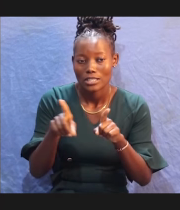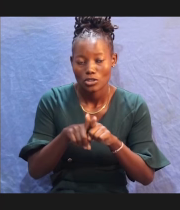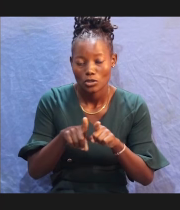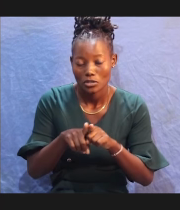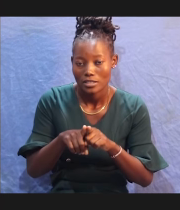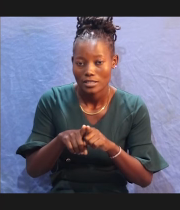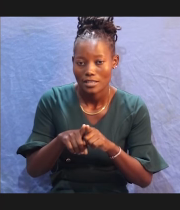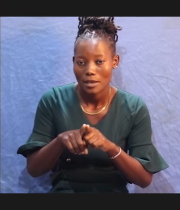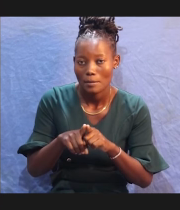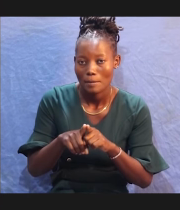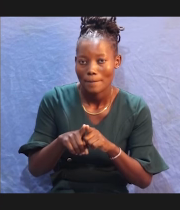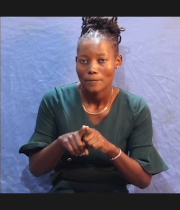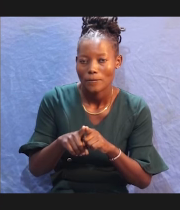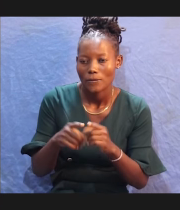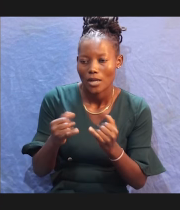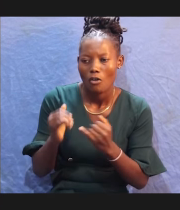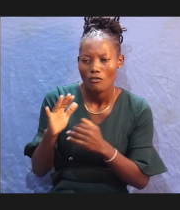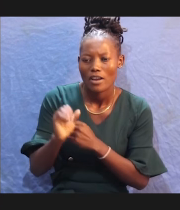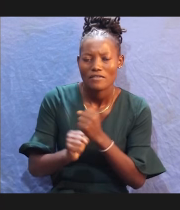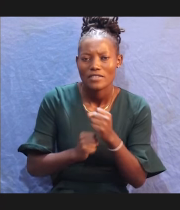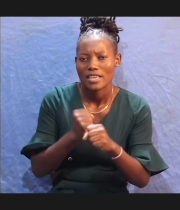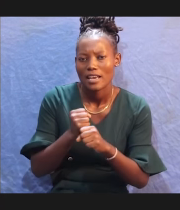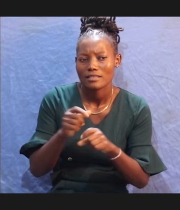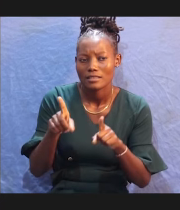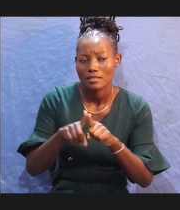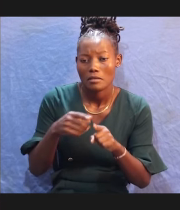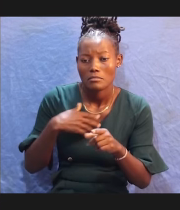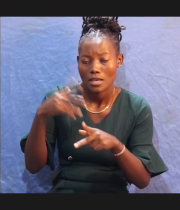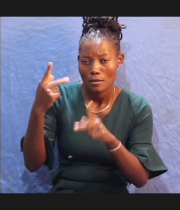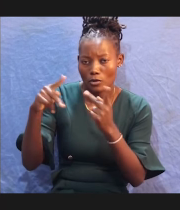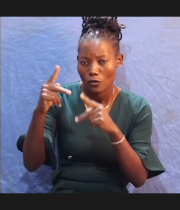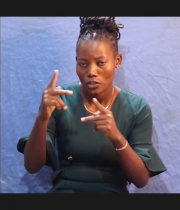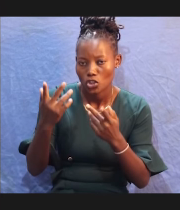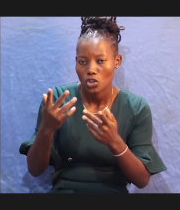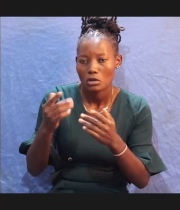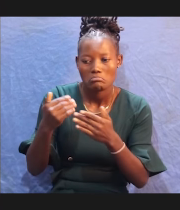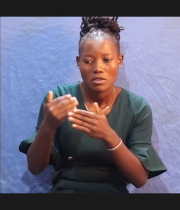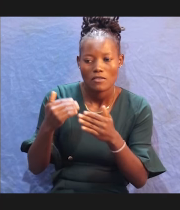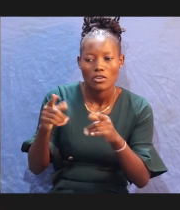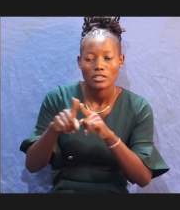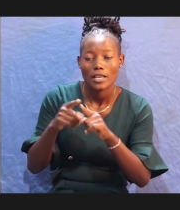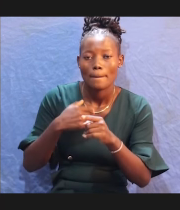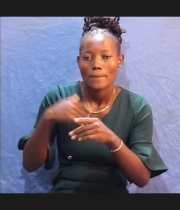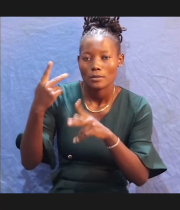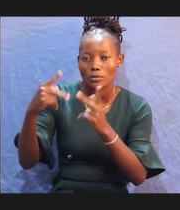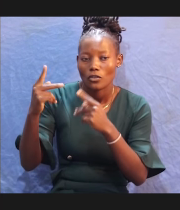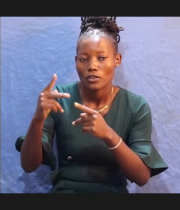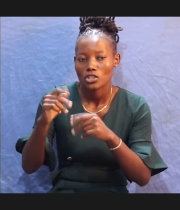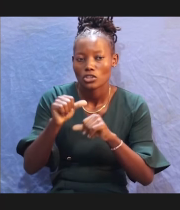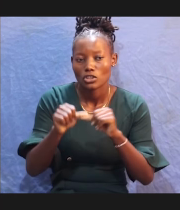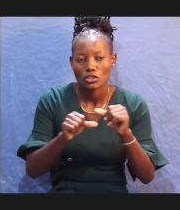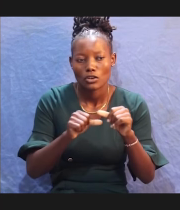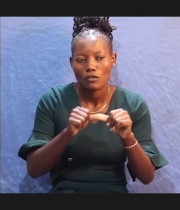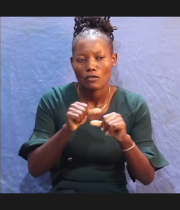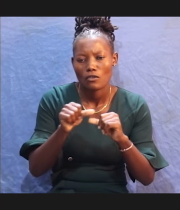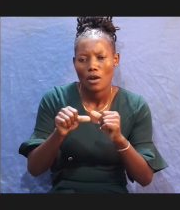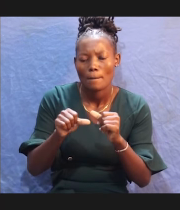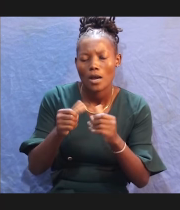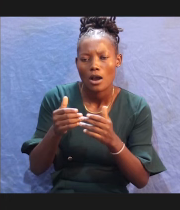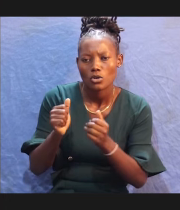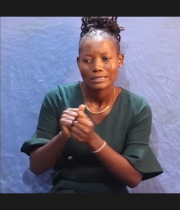previous 5 years now. I am a professional. I have been a professional athlete for 10 years. I